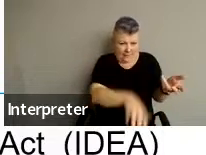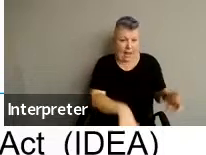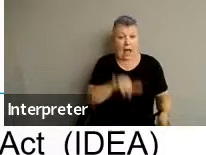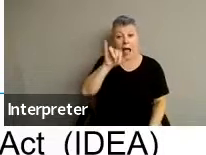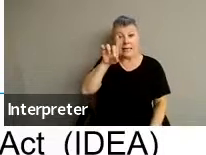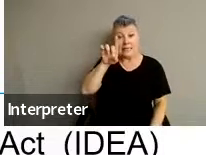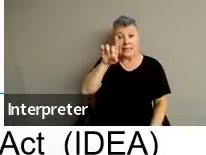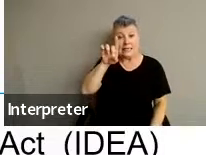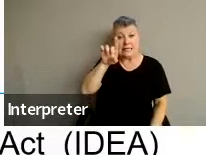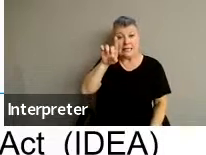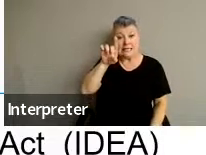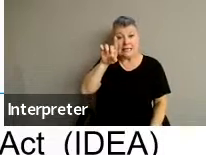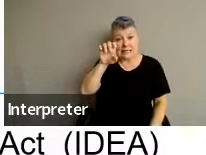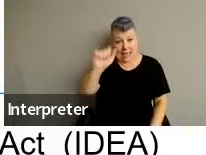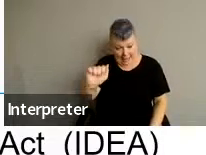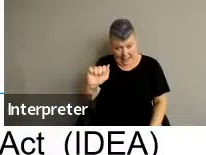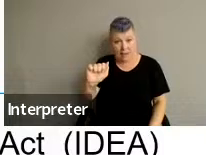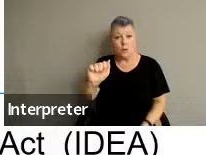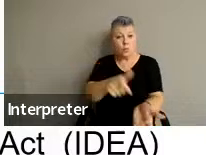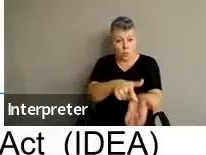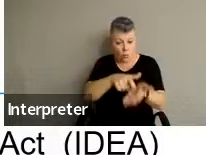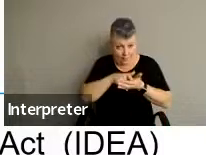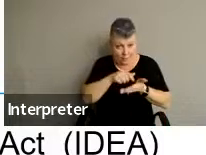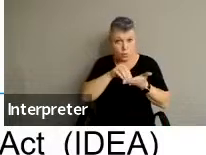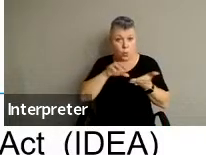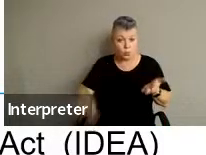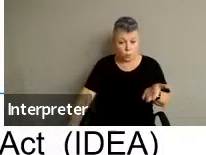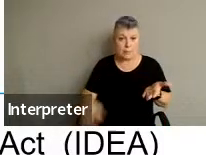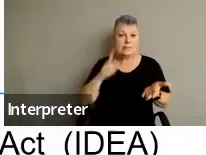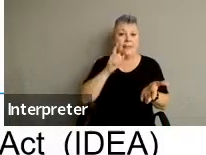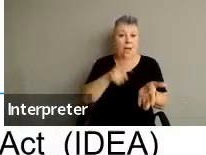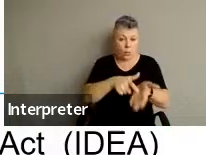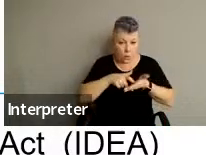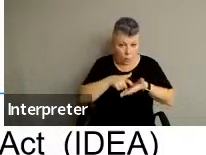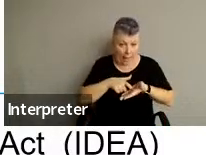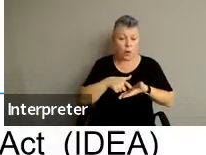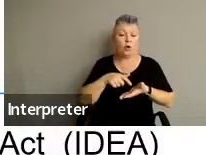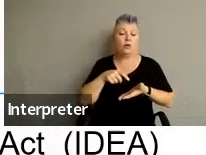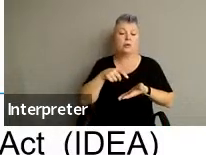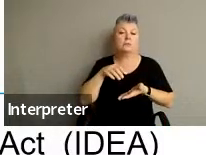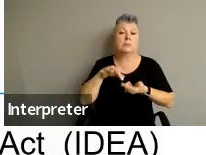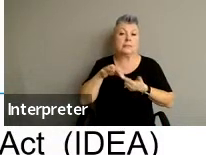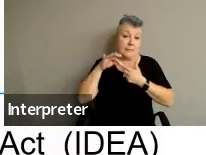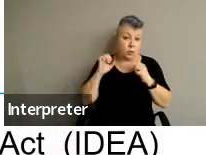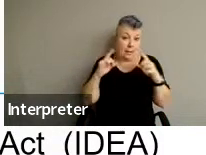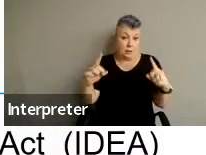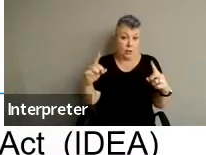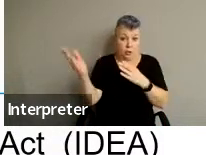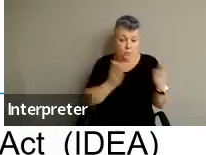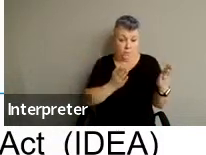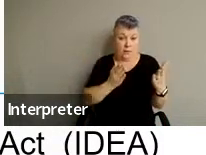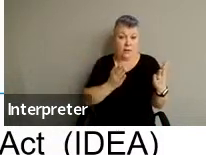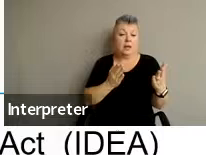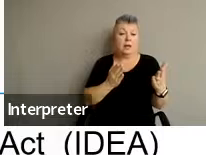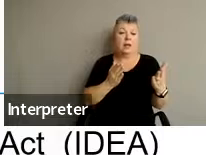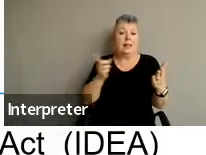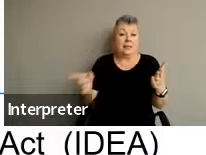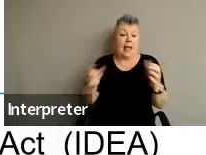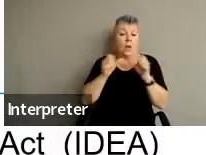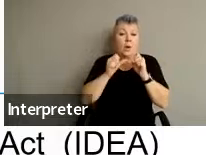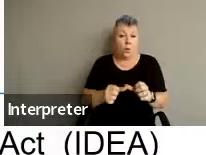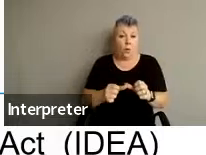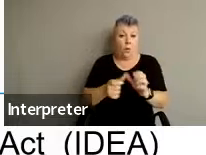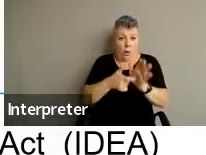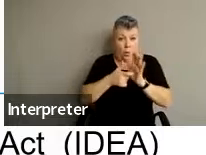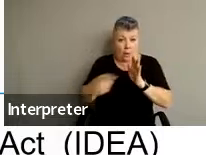allows students needing special education services to maintain their goals or their progress on their goals over summer.